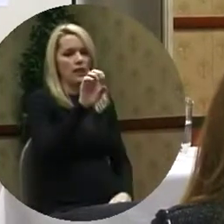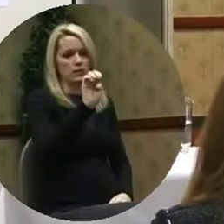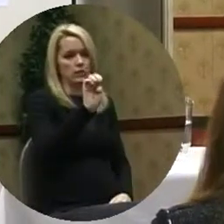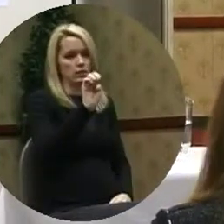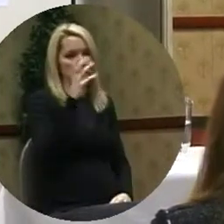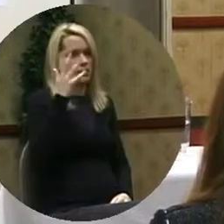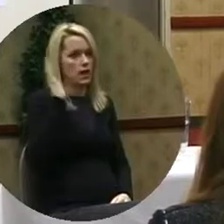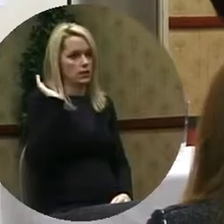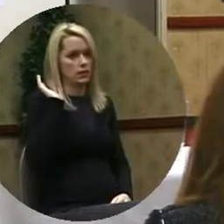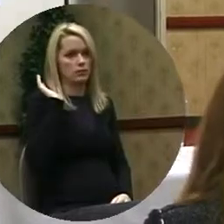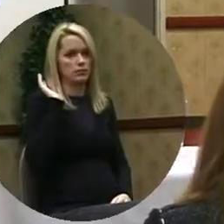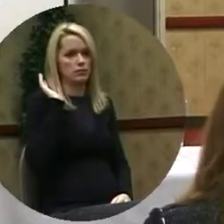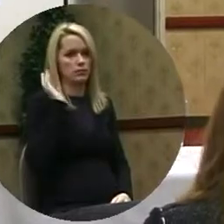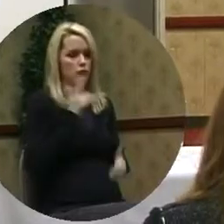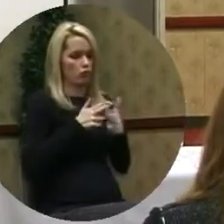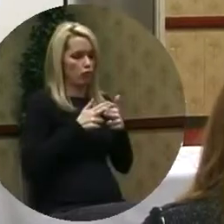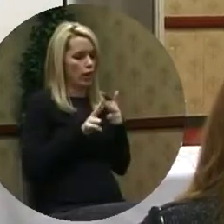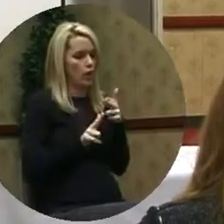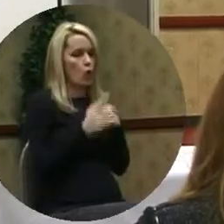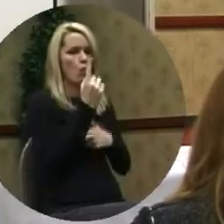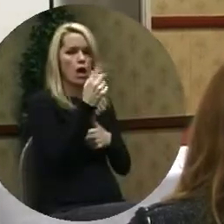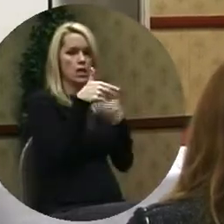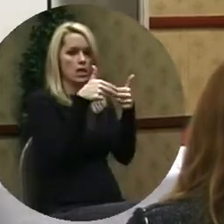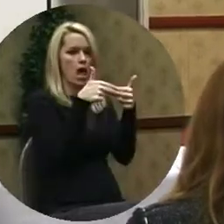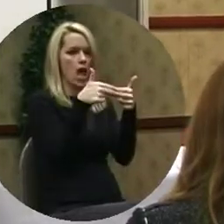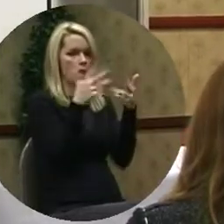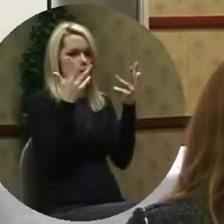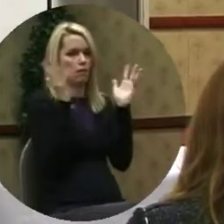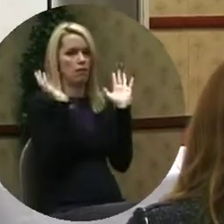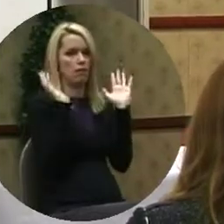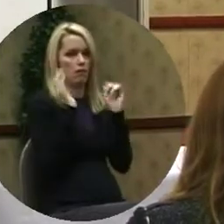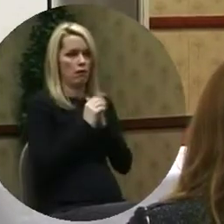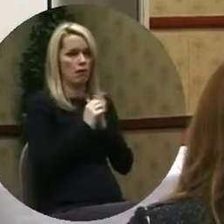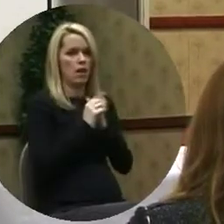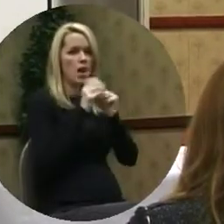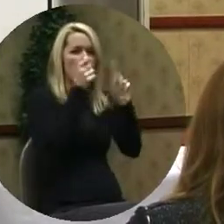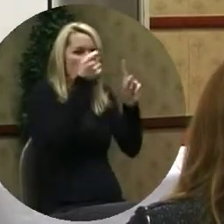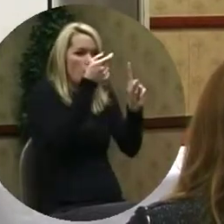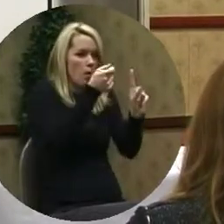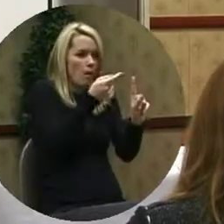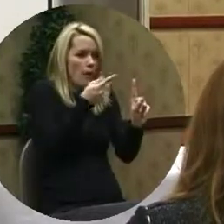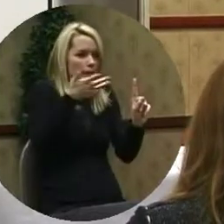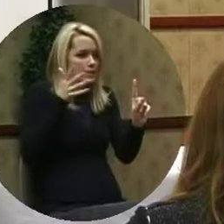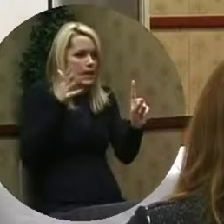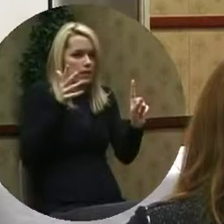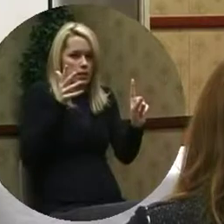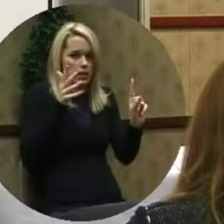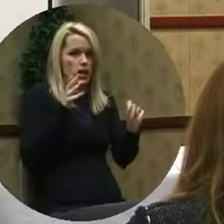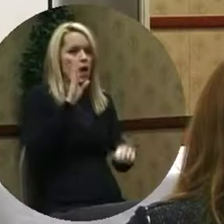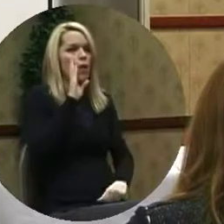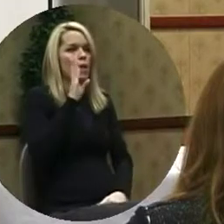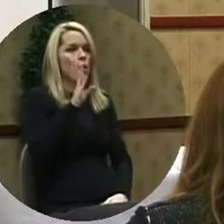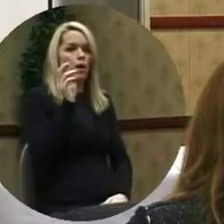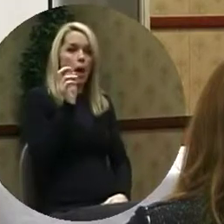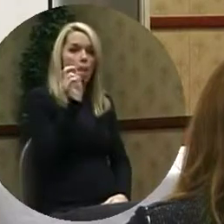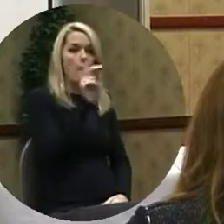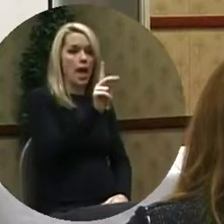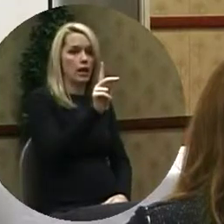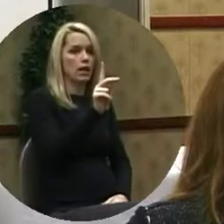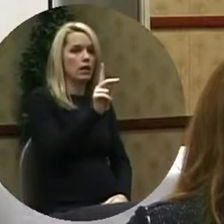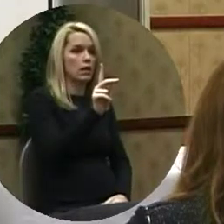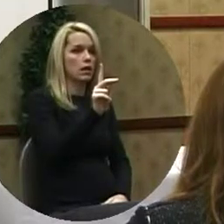just one slide with a few bullet points. We're going to come back after you've had some time with your team. You don't